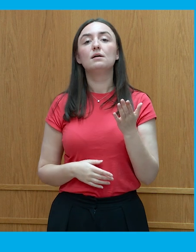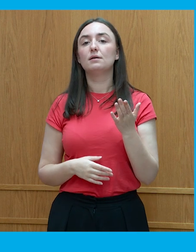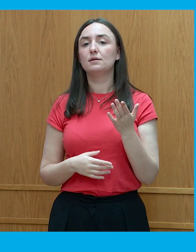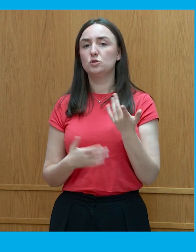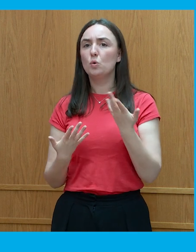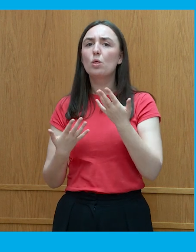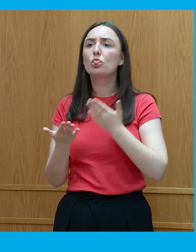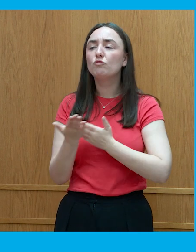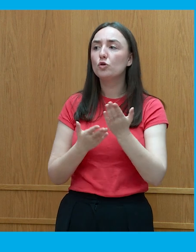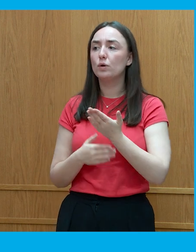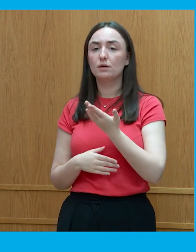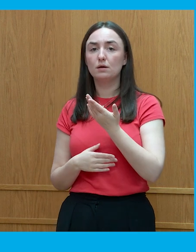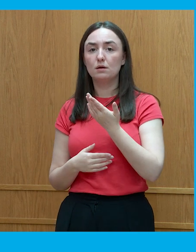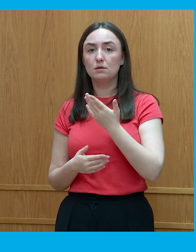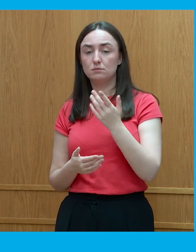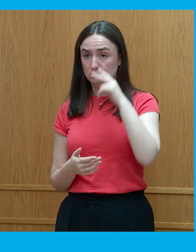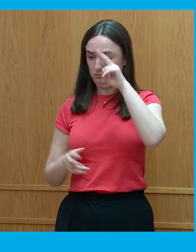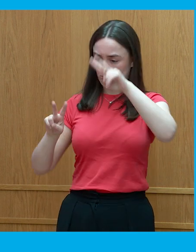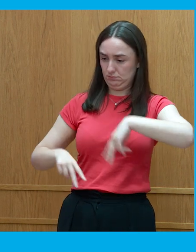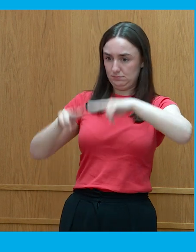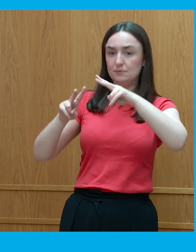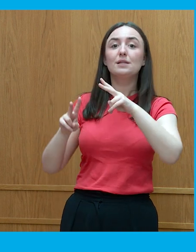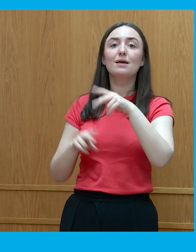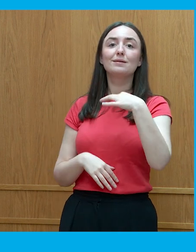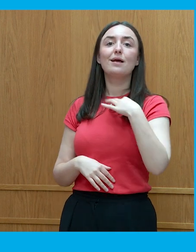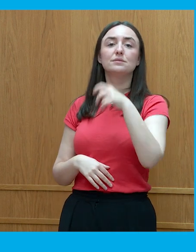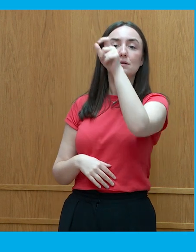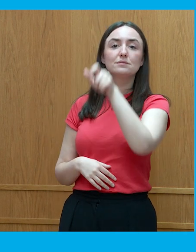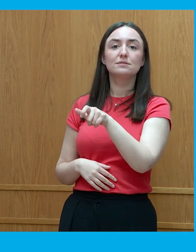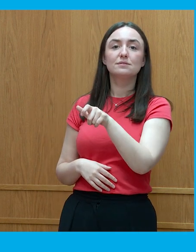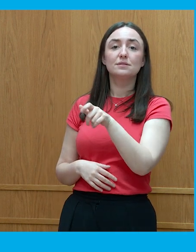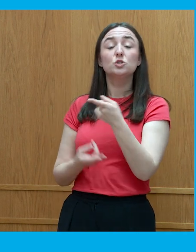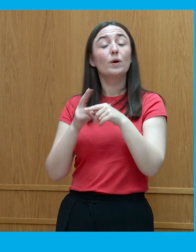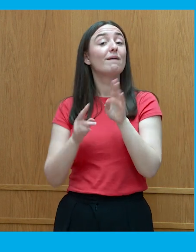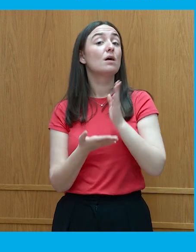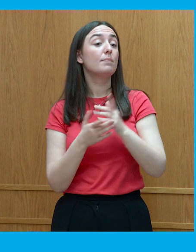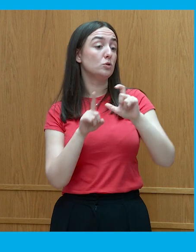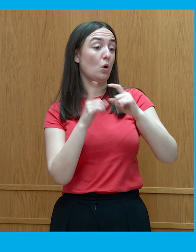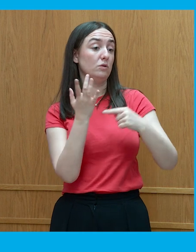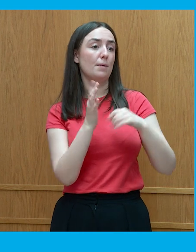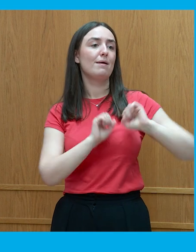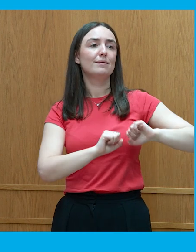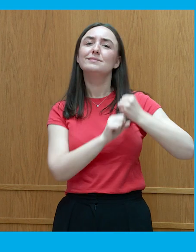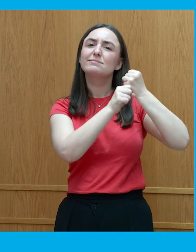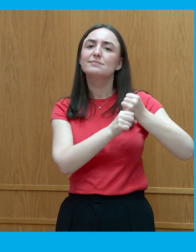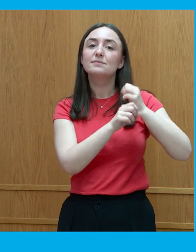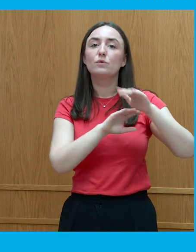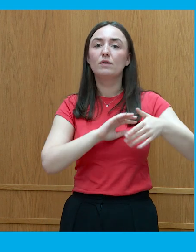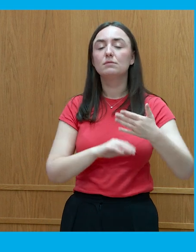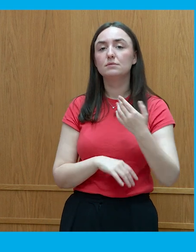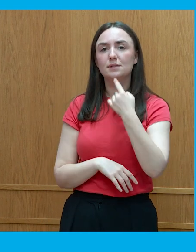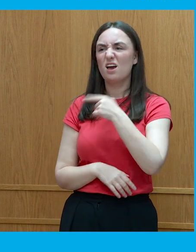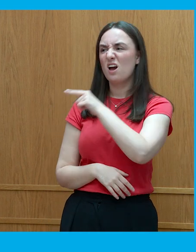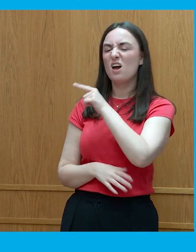appearance of candidates? Because obviously, if that was Trump's campaign, you know, Biden, he's old,